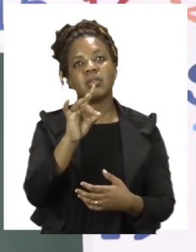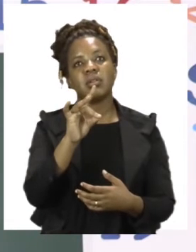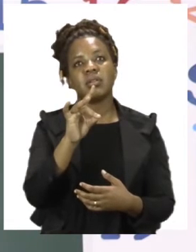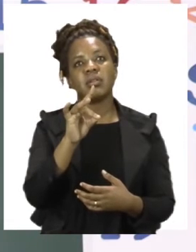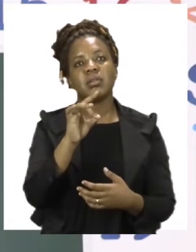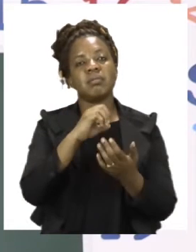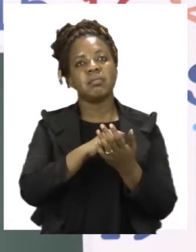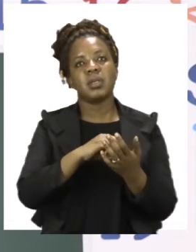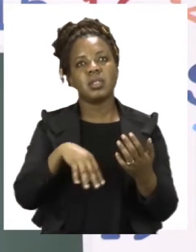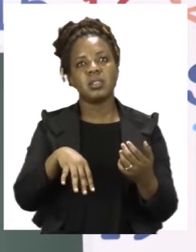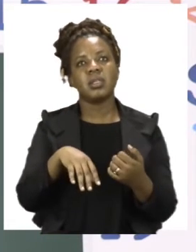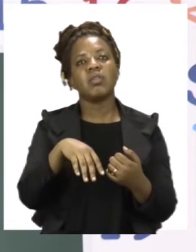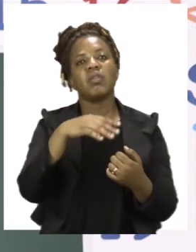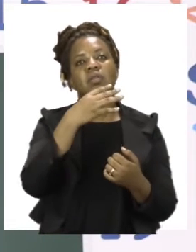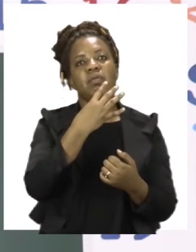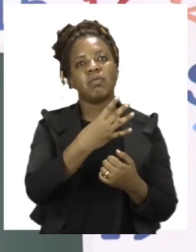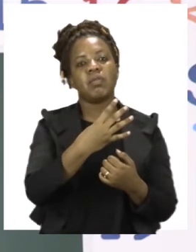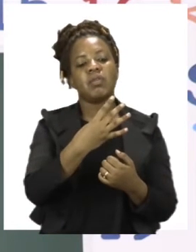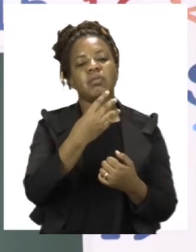558 minus